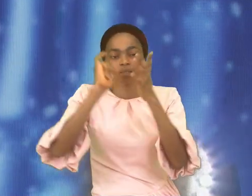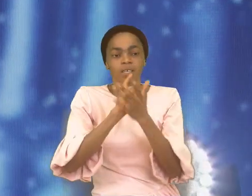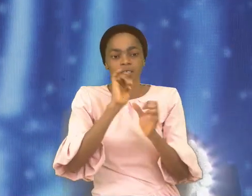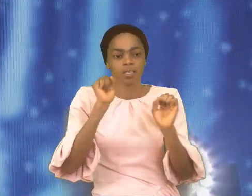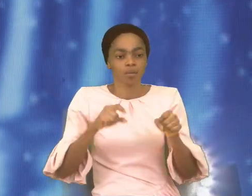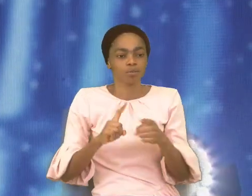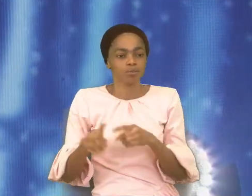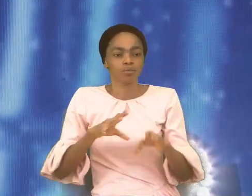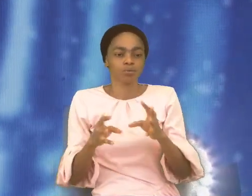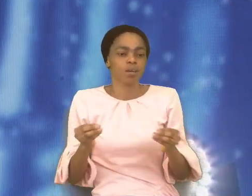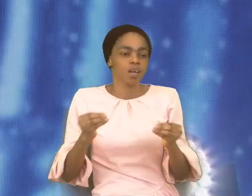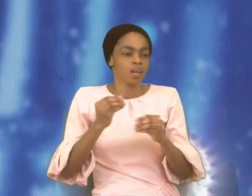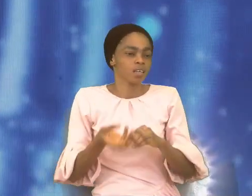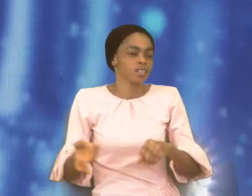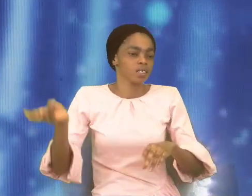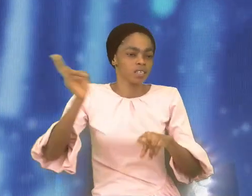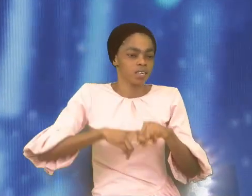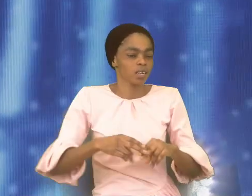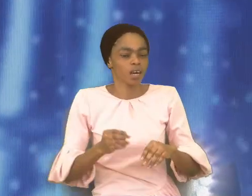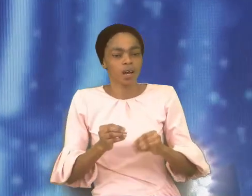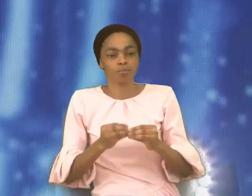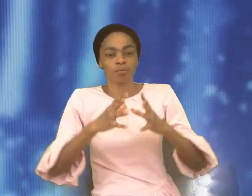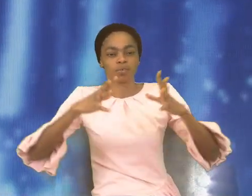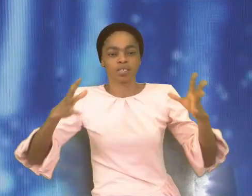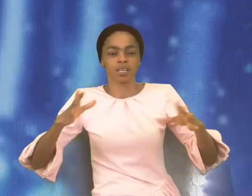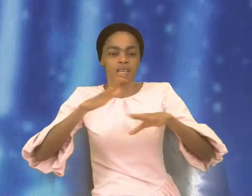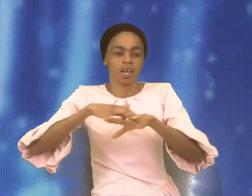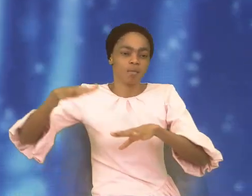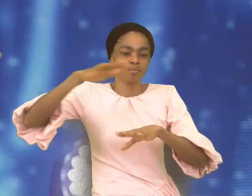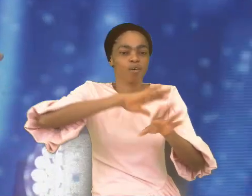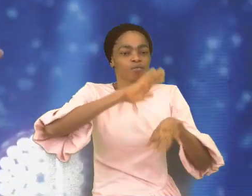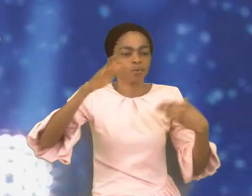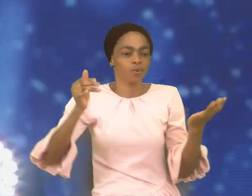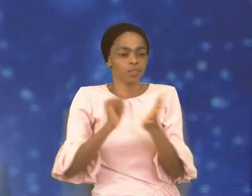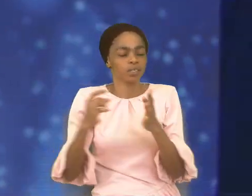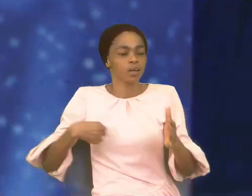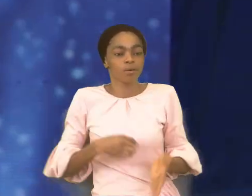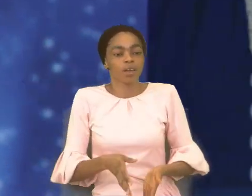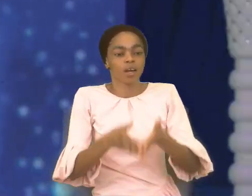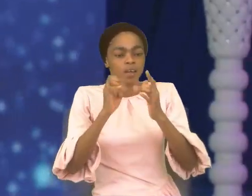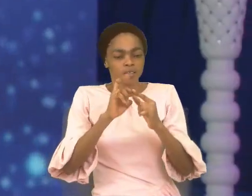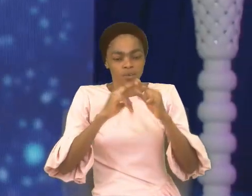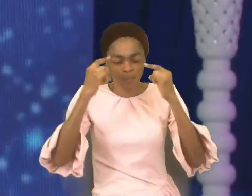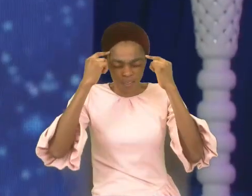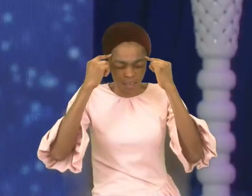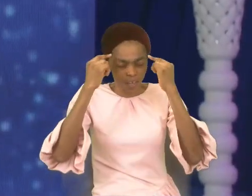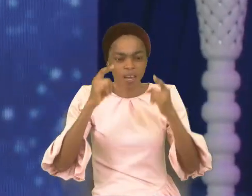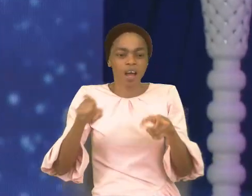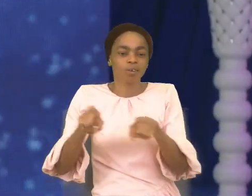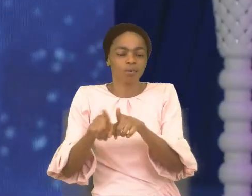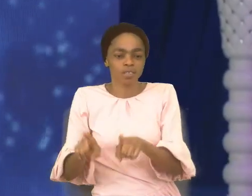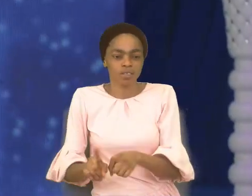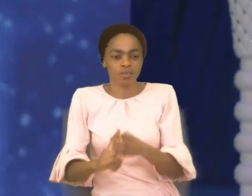we ask or think, according to the power that worketh in us. That